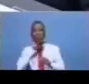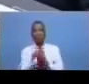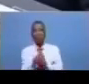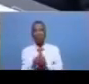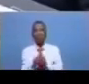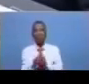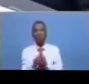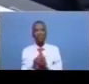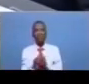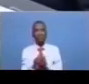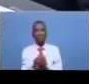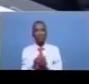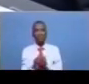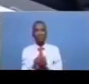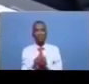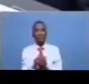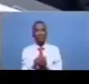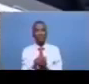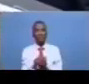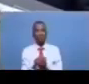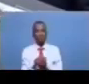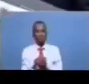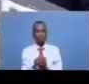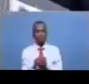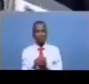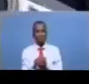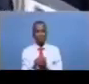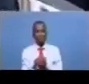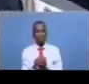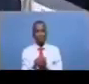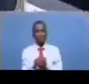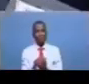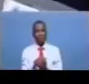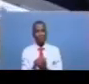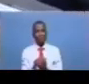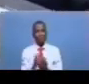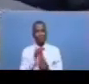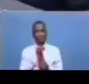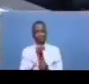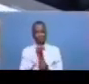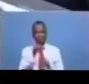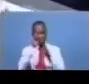also raise this point, which is tied to what we are talking about. The disrespect